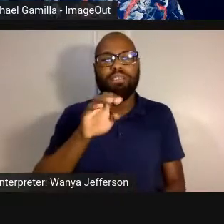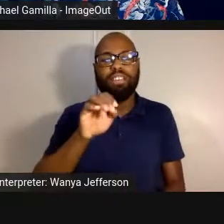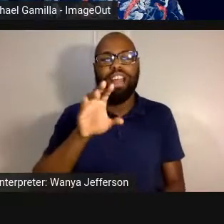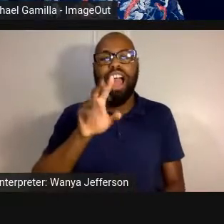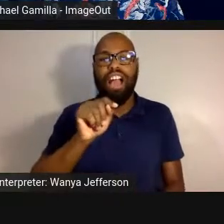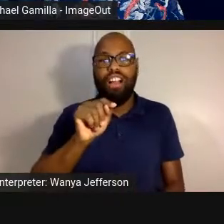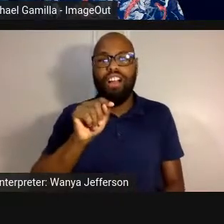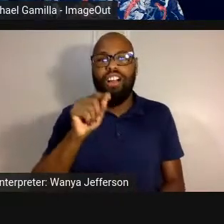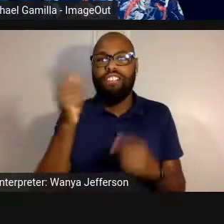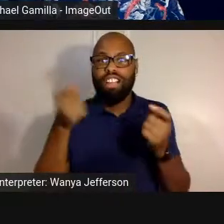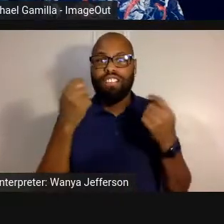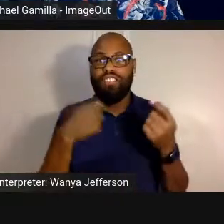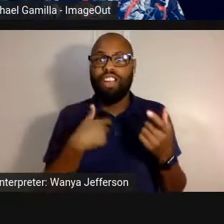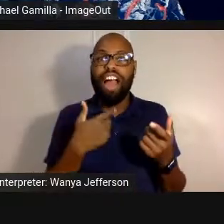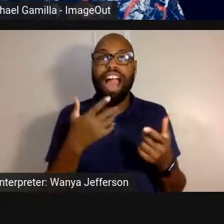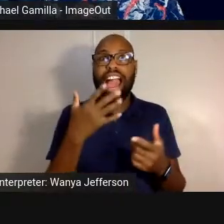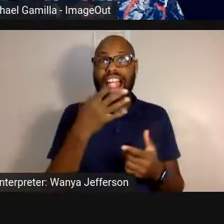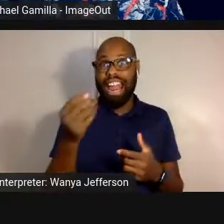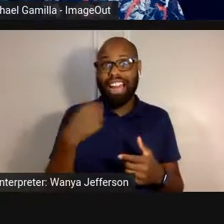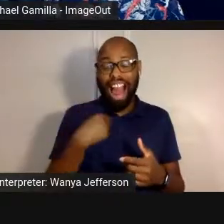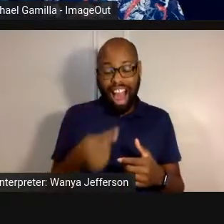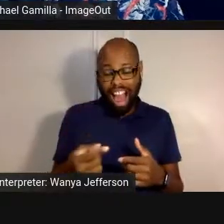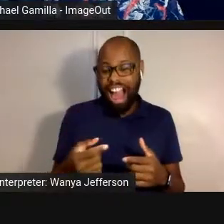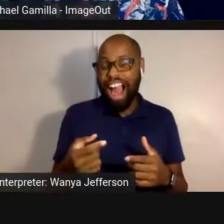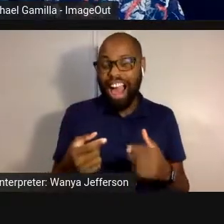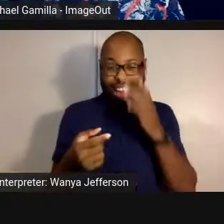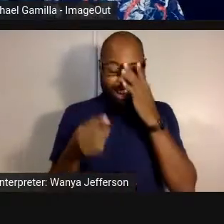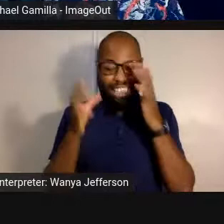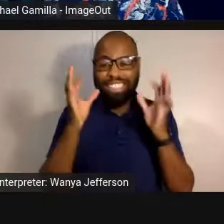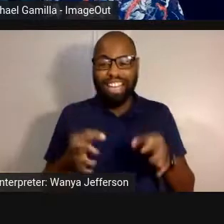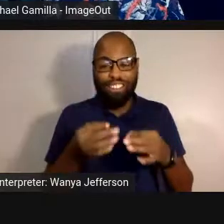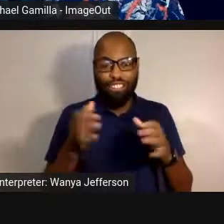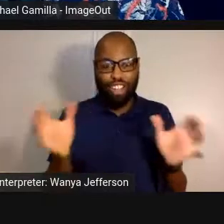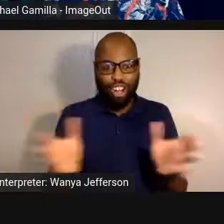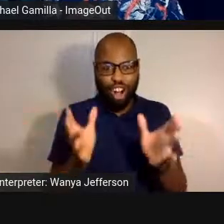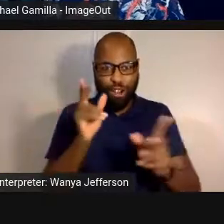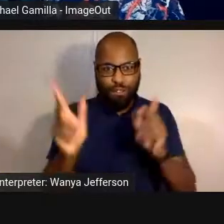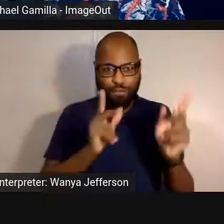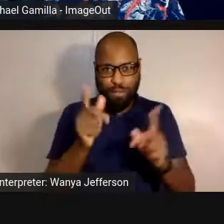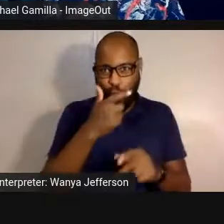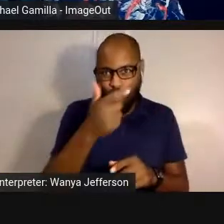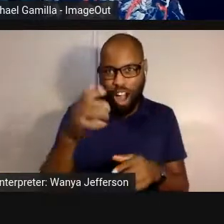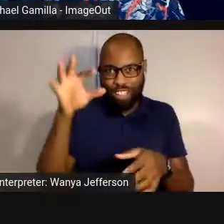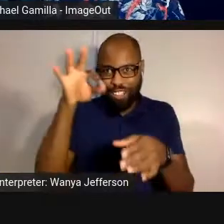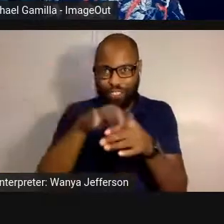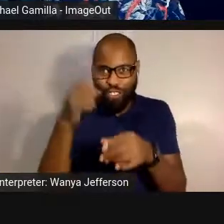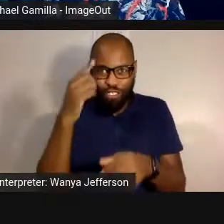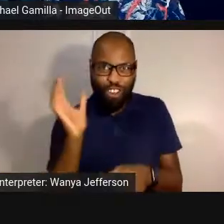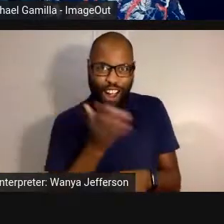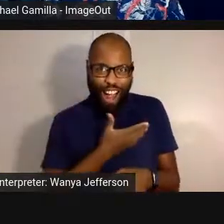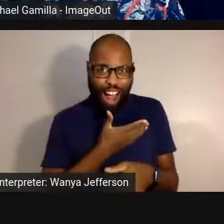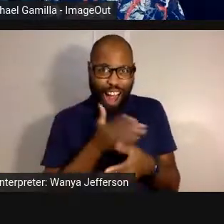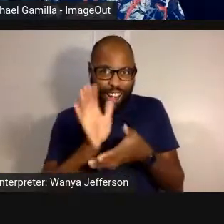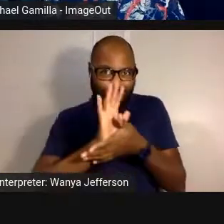and vote for our film.